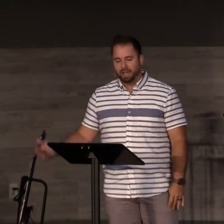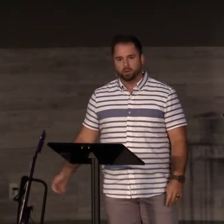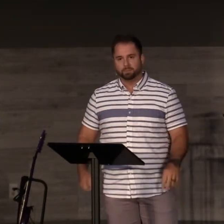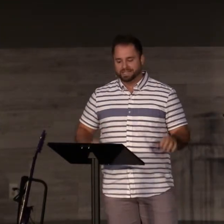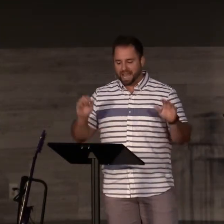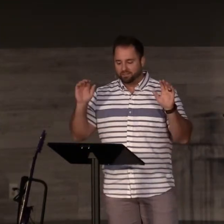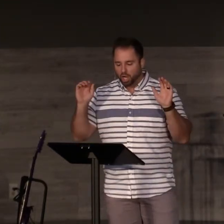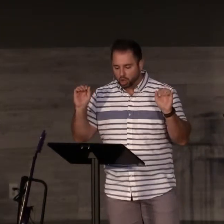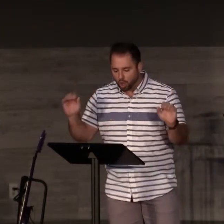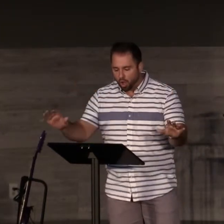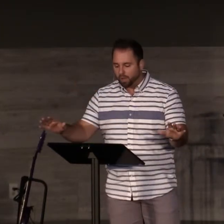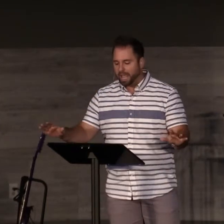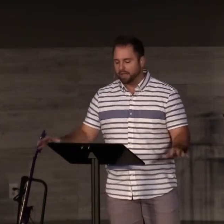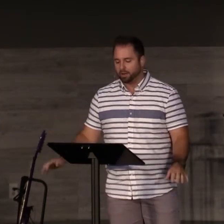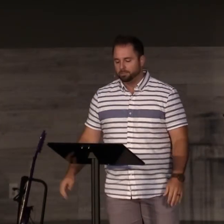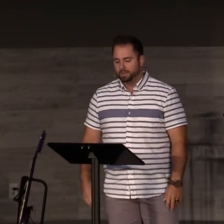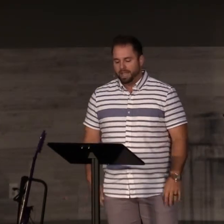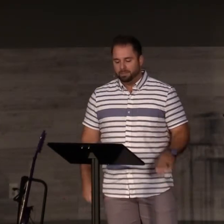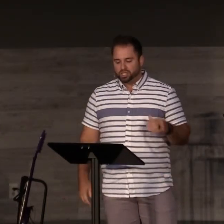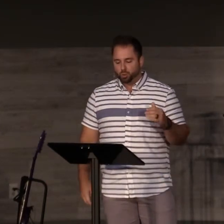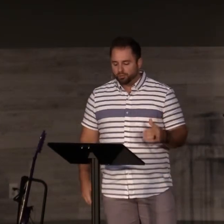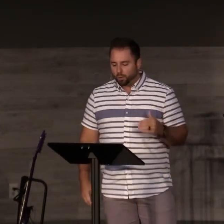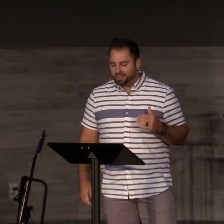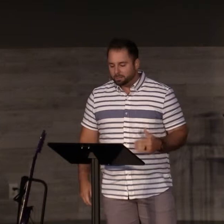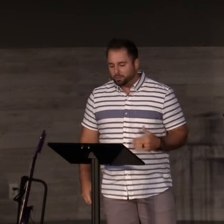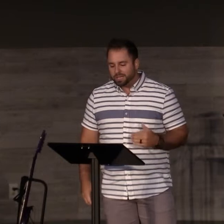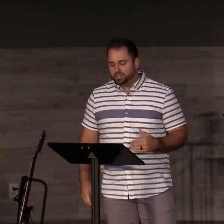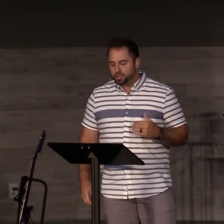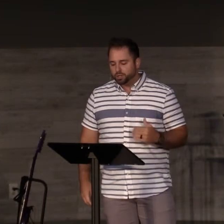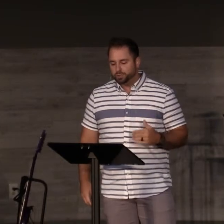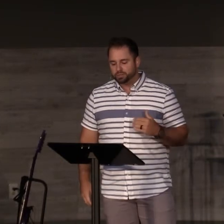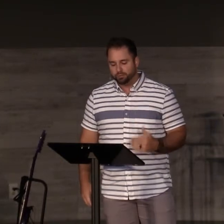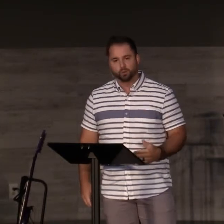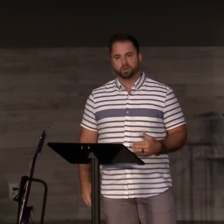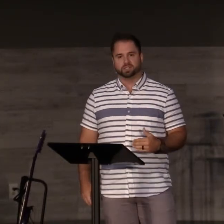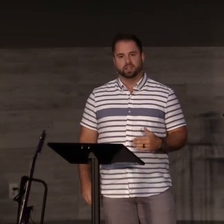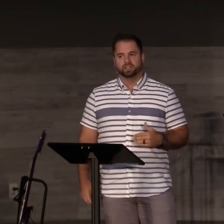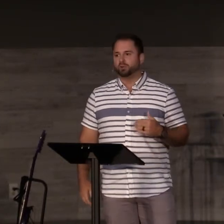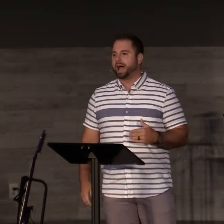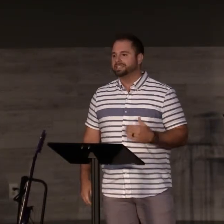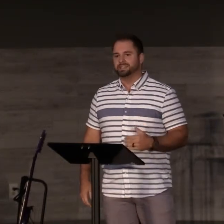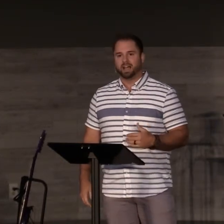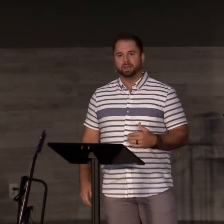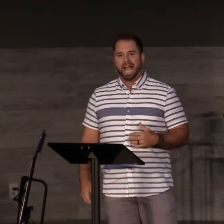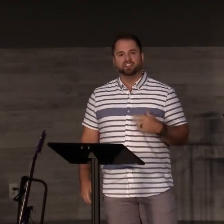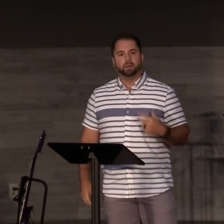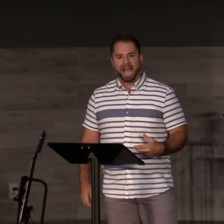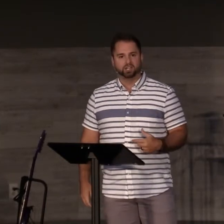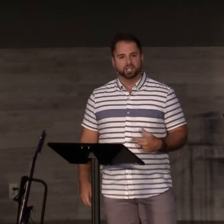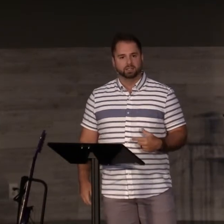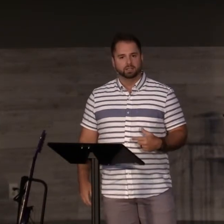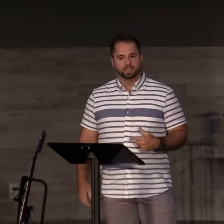and thymos. It means to have long anger. It means to avoid the premature use of force that rises up out